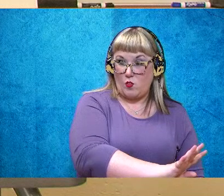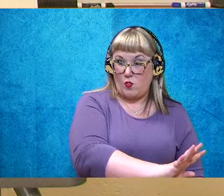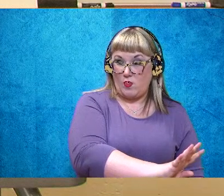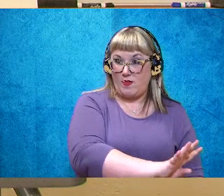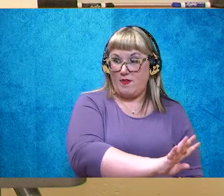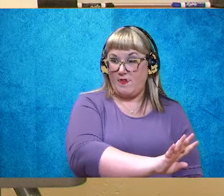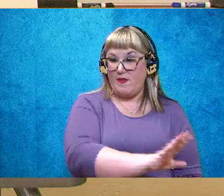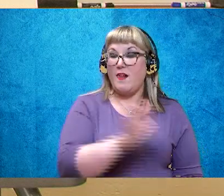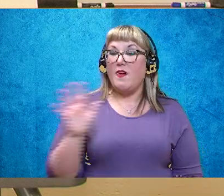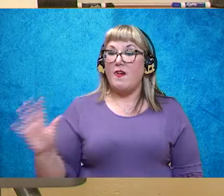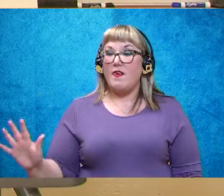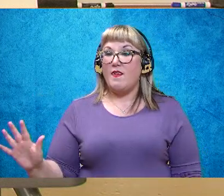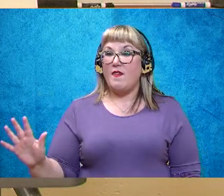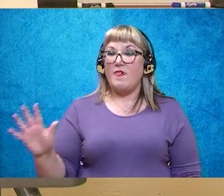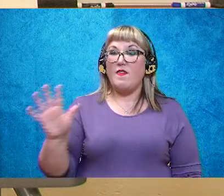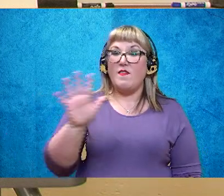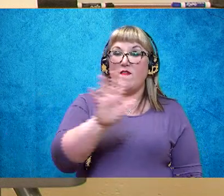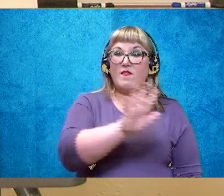4,